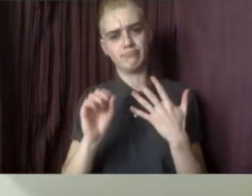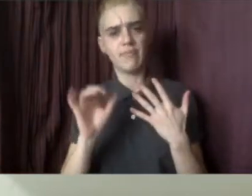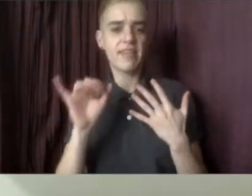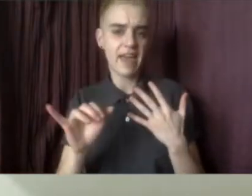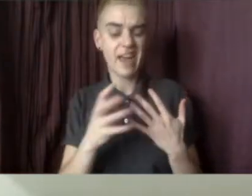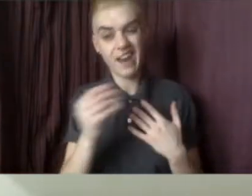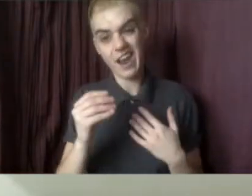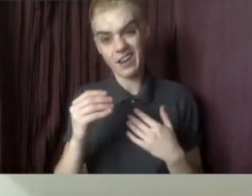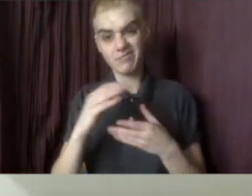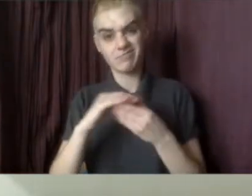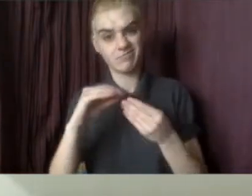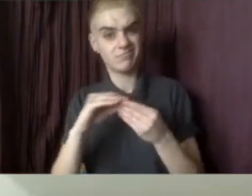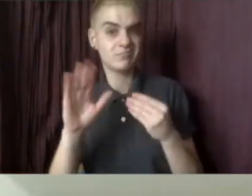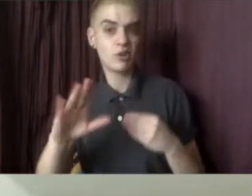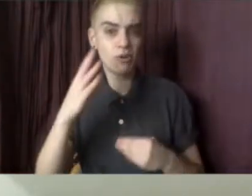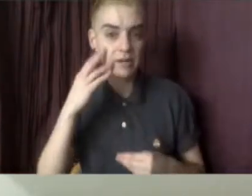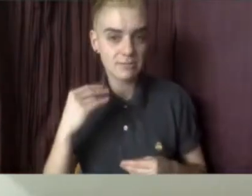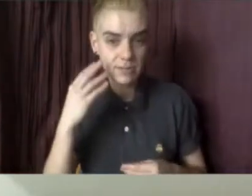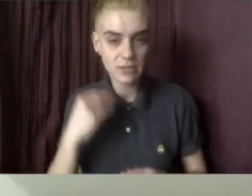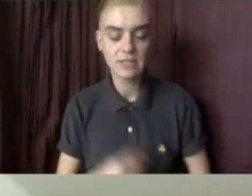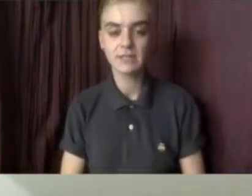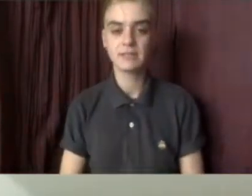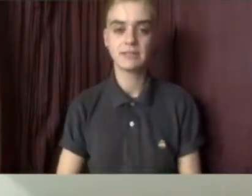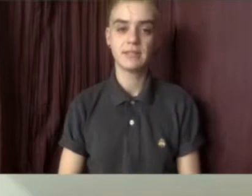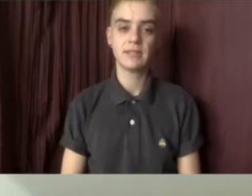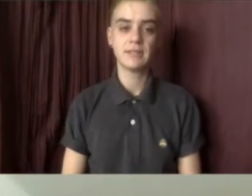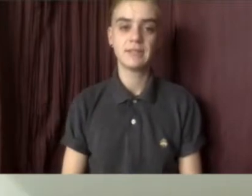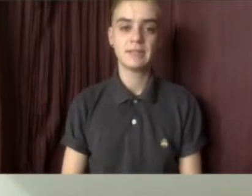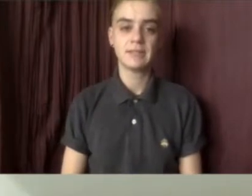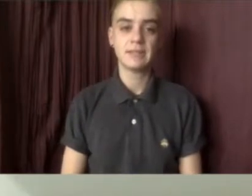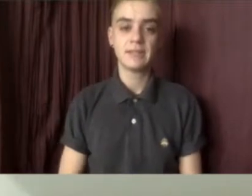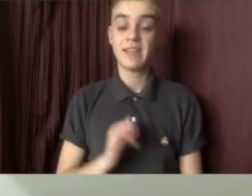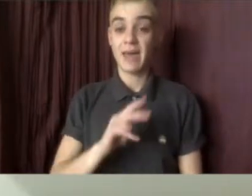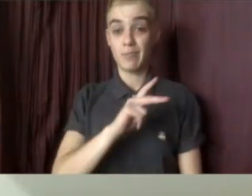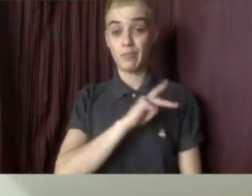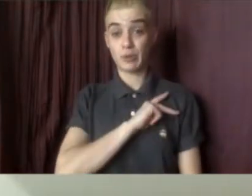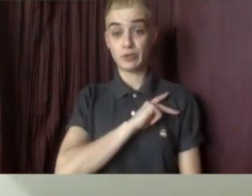that. Dara, I want to turn to you now,